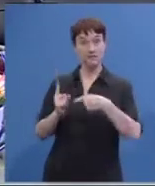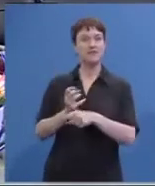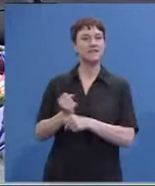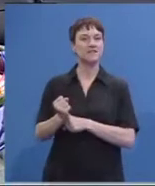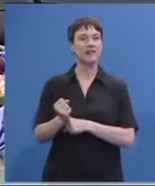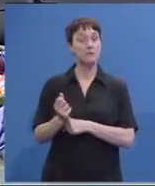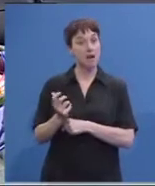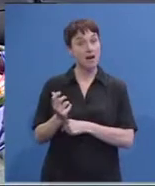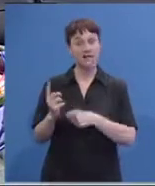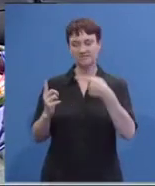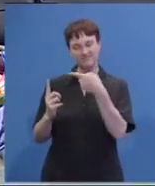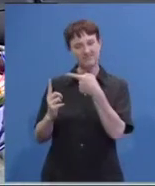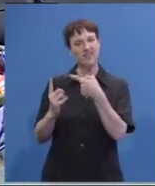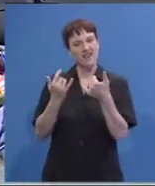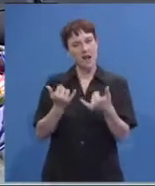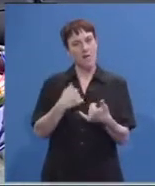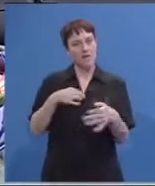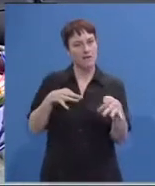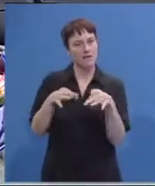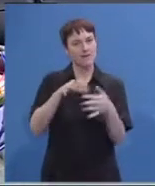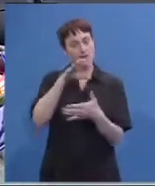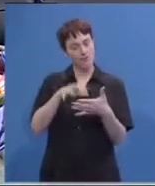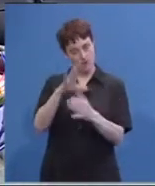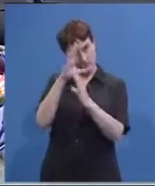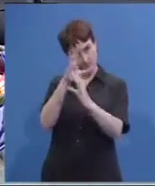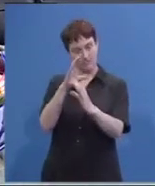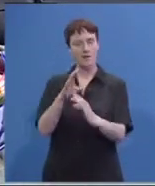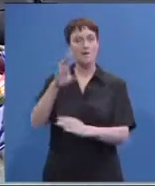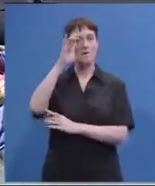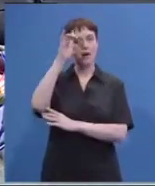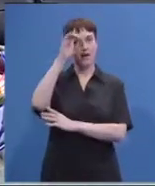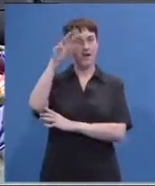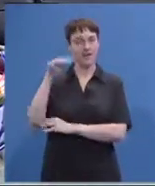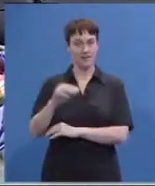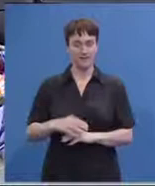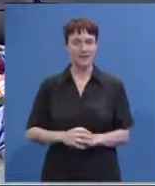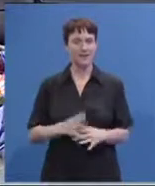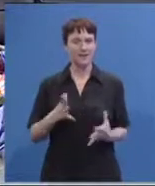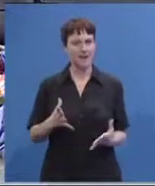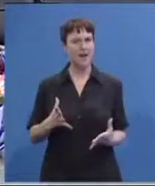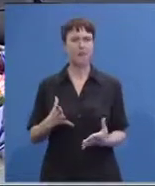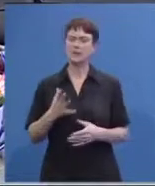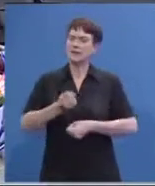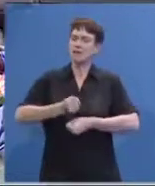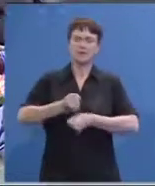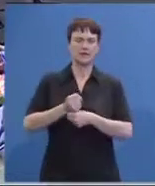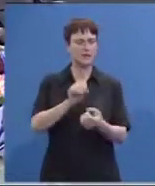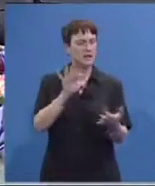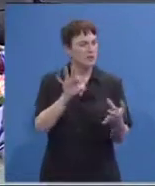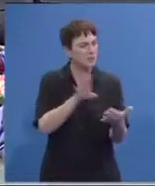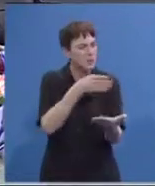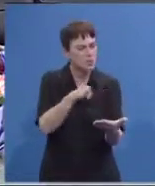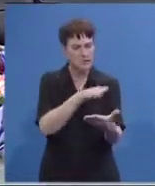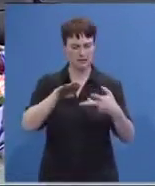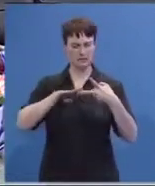Utata is what it's all about in terms of today is concerned. And we're going to move on to a completely different subject, from music, from psychology,